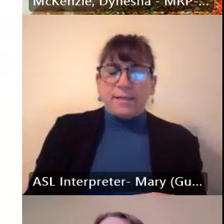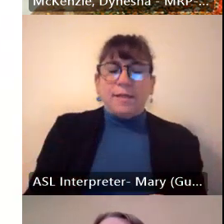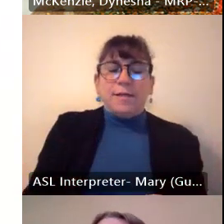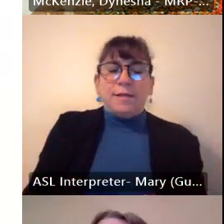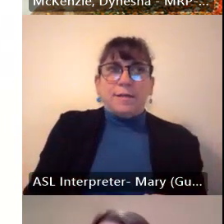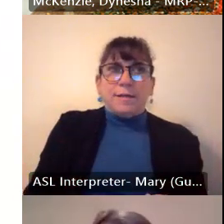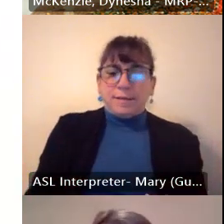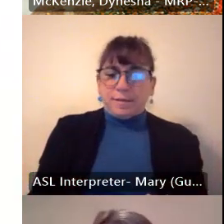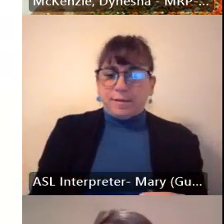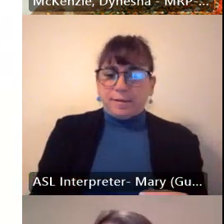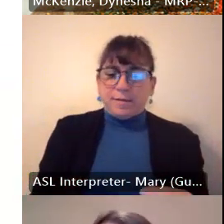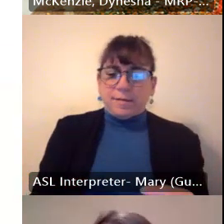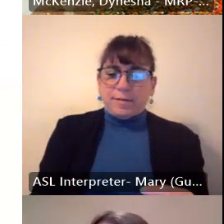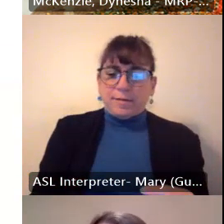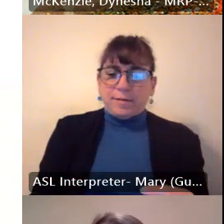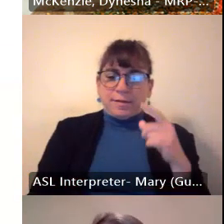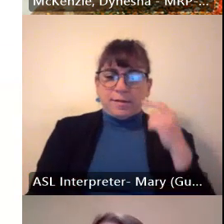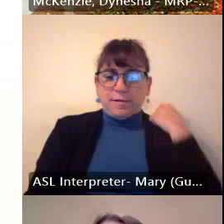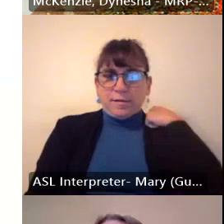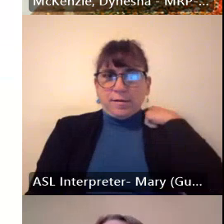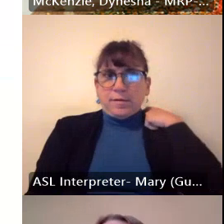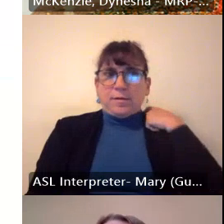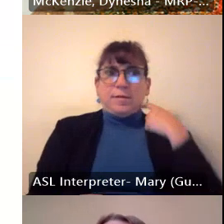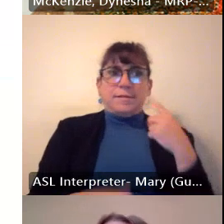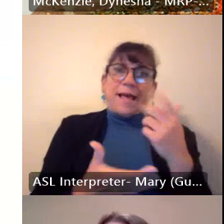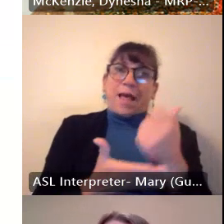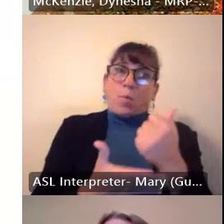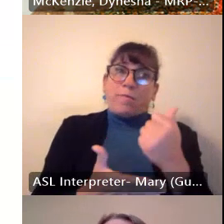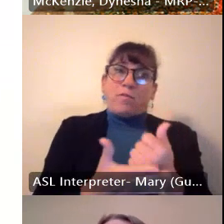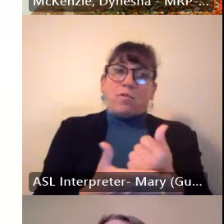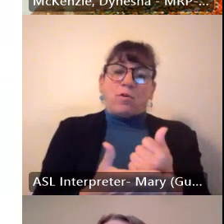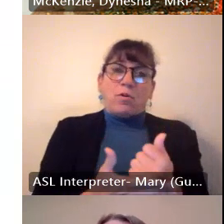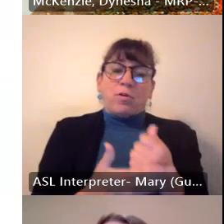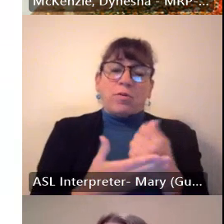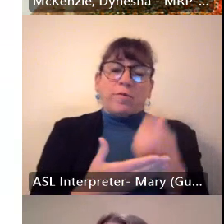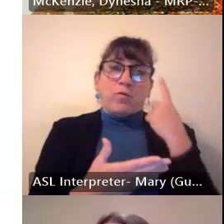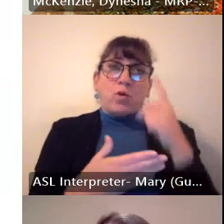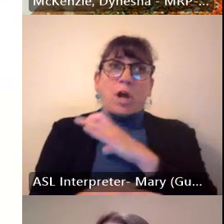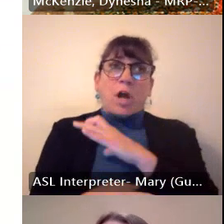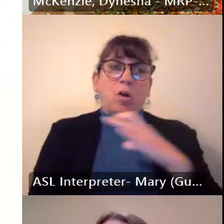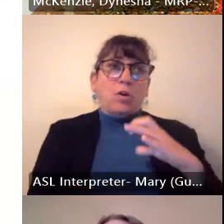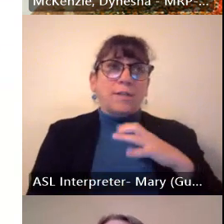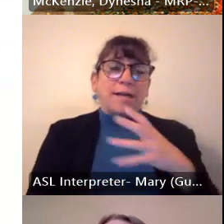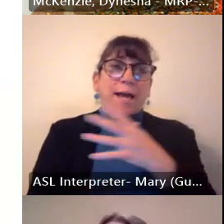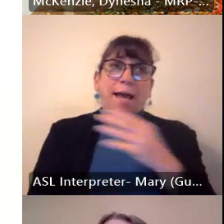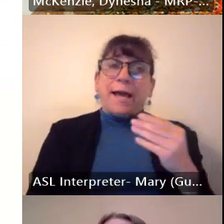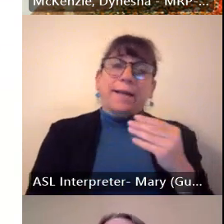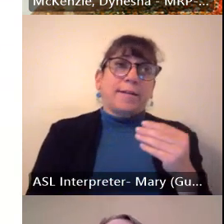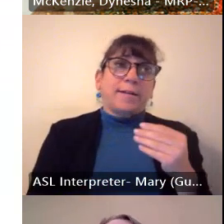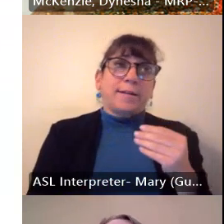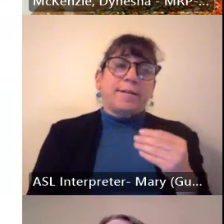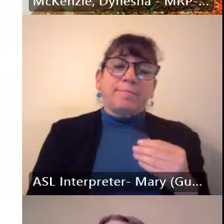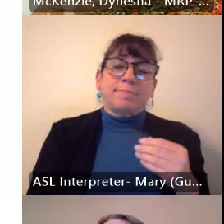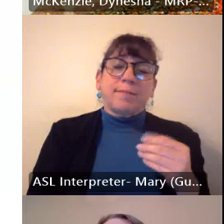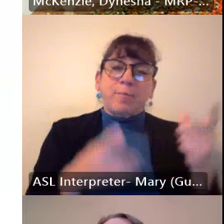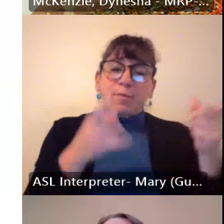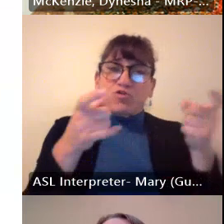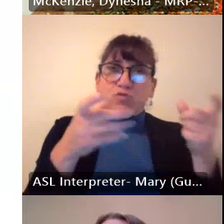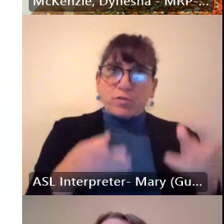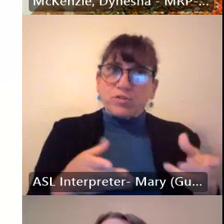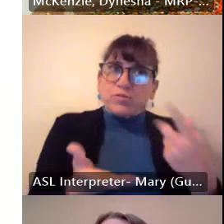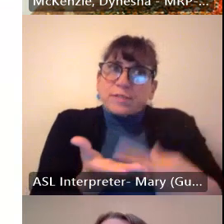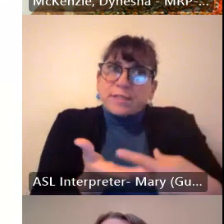It is a useful exercise for both Congress and the administration to talk about what